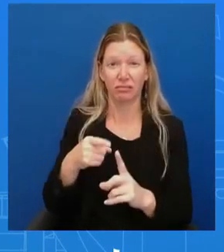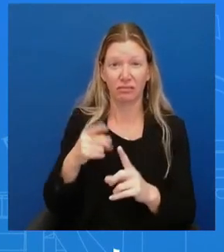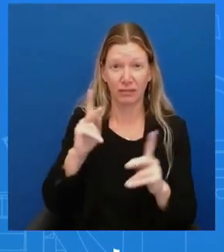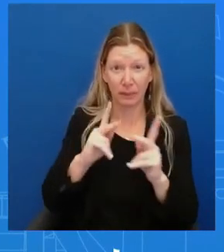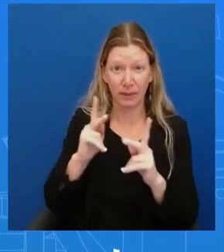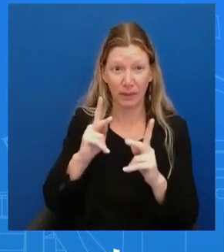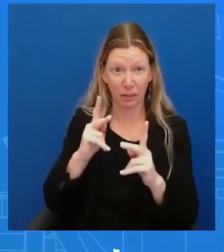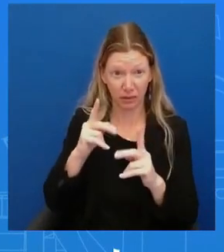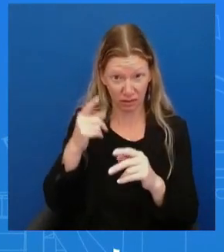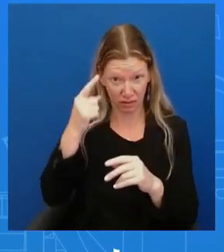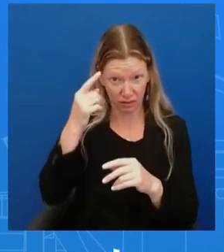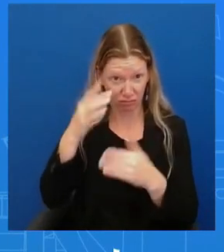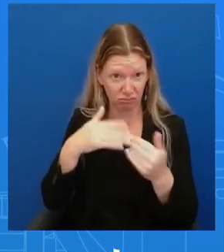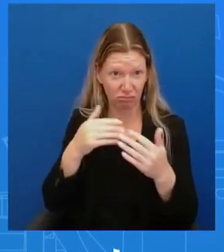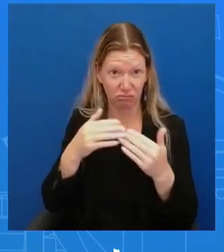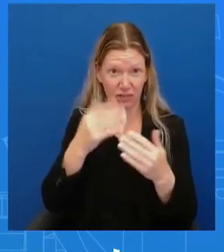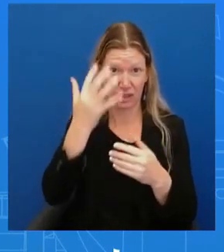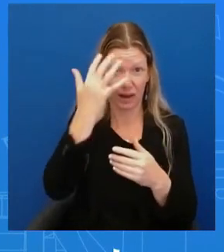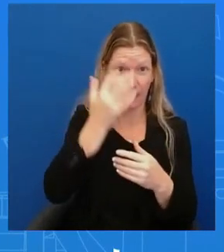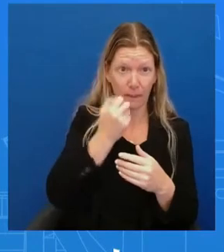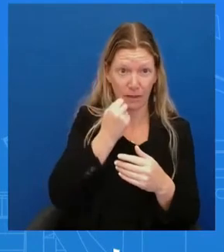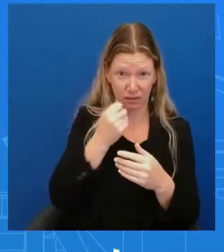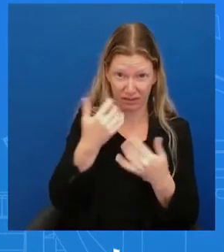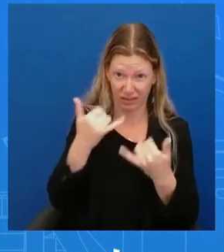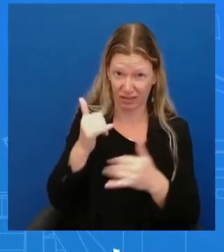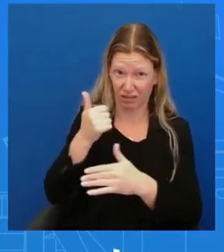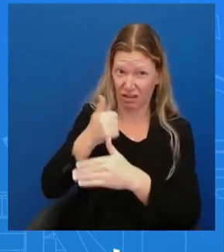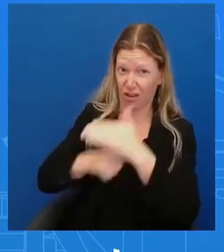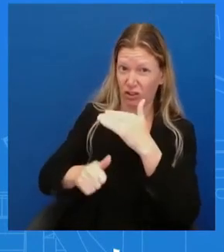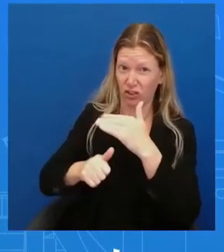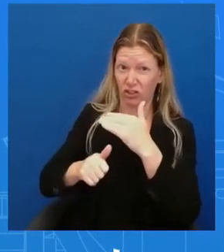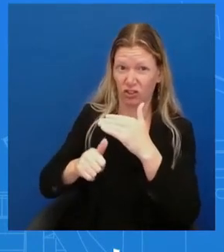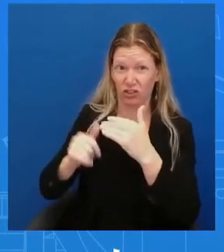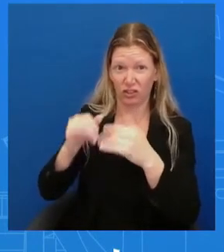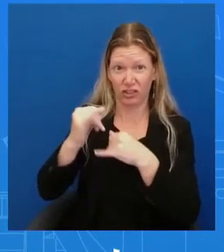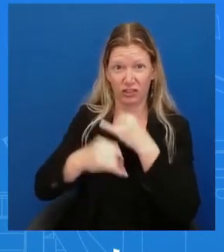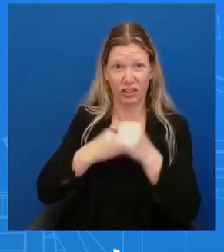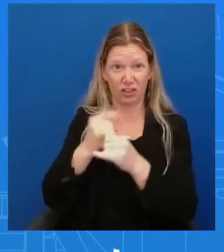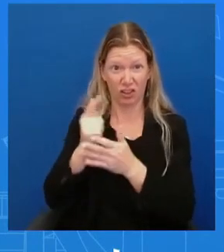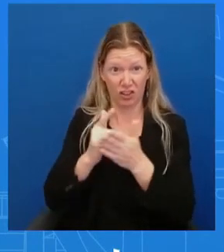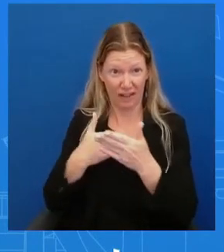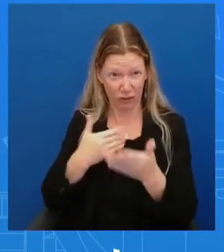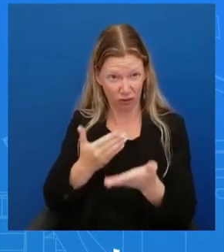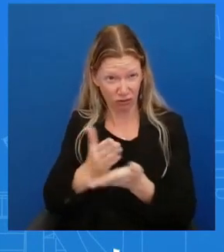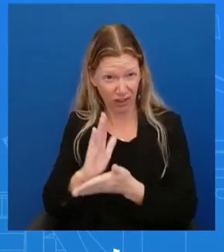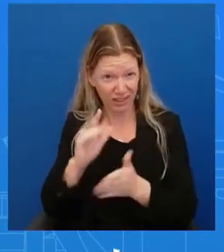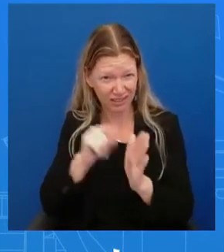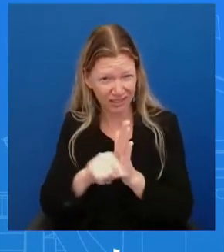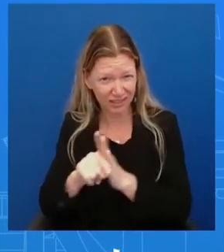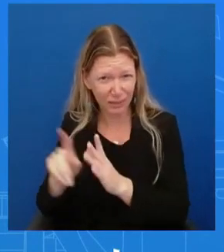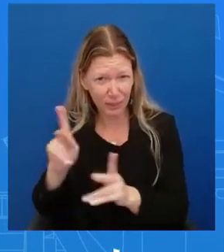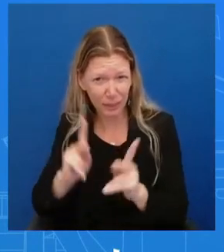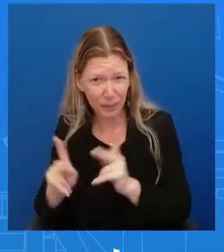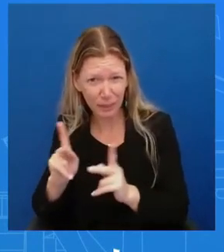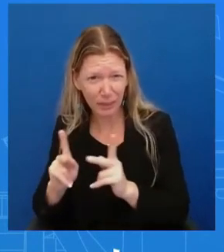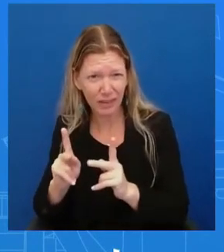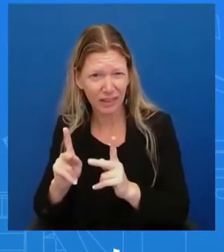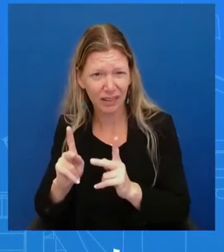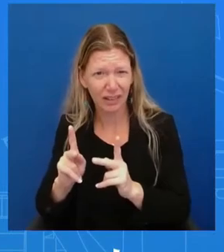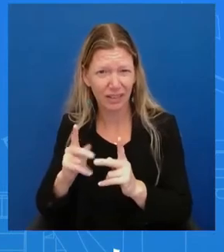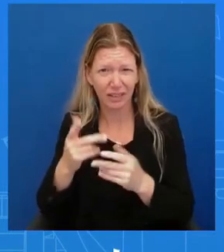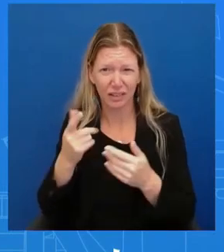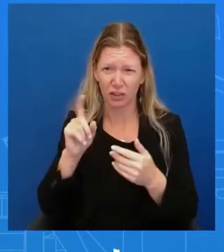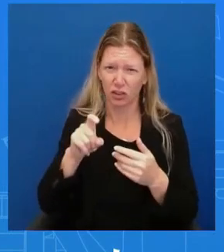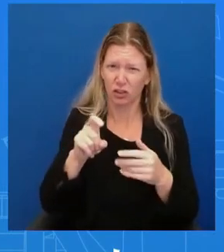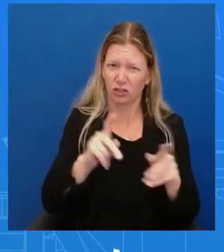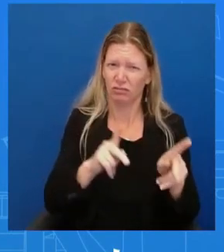hold them to the same standard as a professional army that often the White House praise as a professional army, they know what they're doing, and even